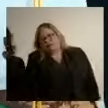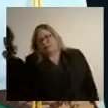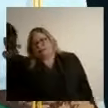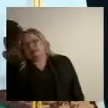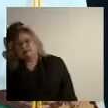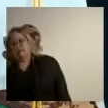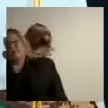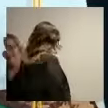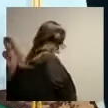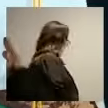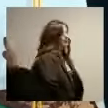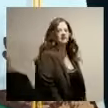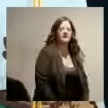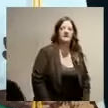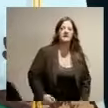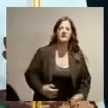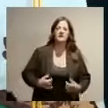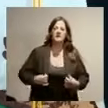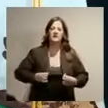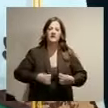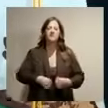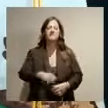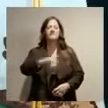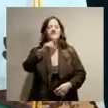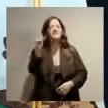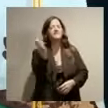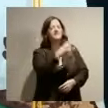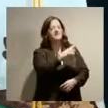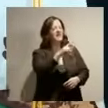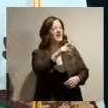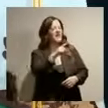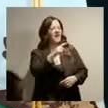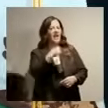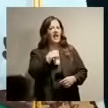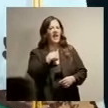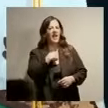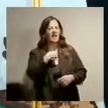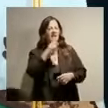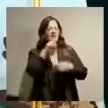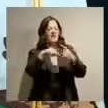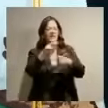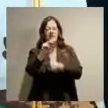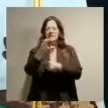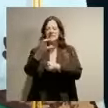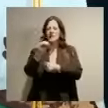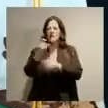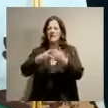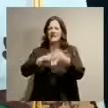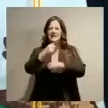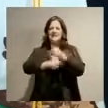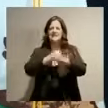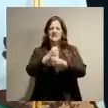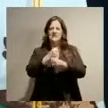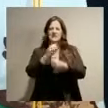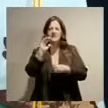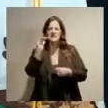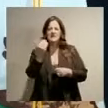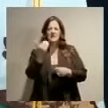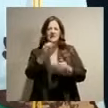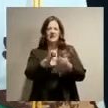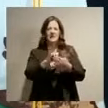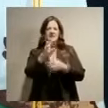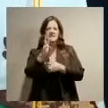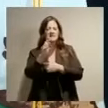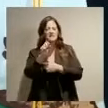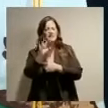Hi, Rachel Bluth, Politico. Can you explain what's going on with the MCO tax here? It seems like so this